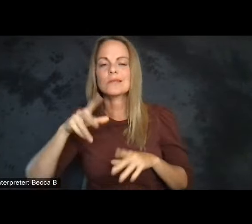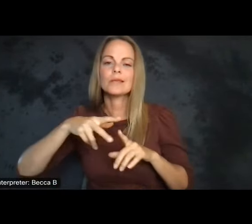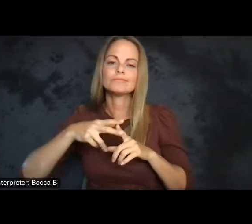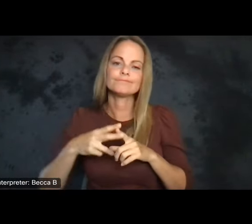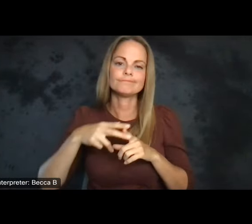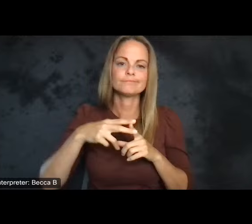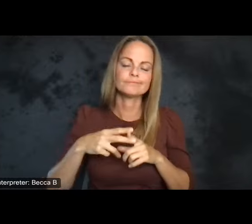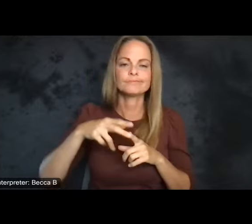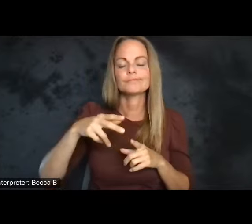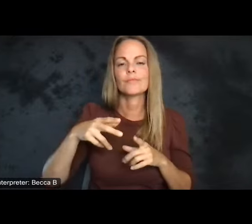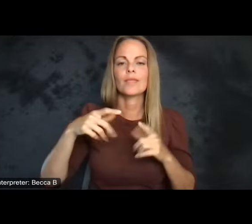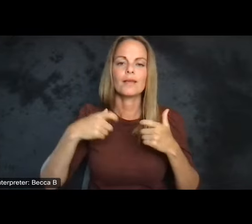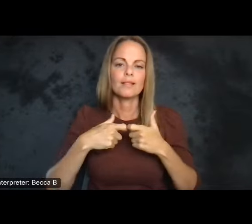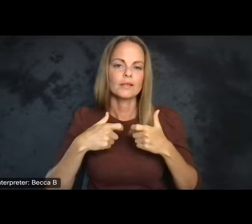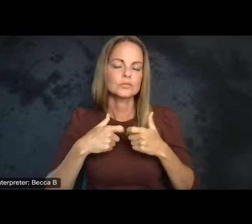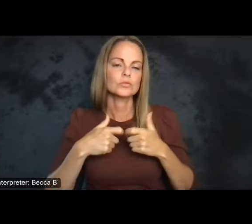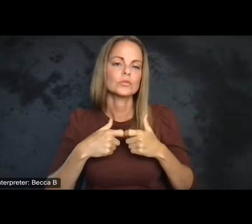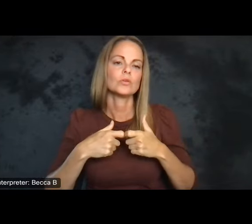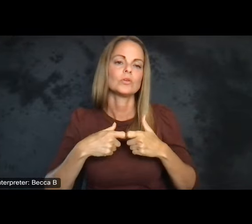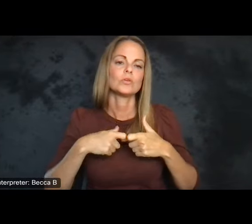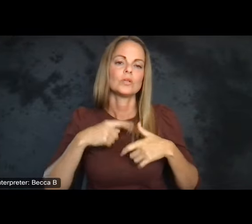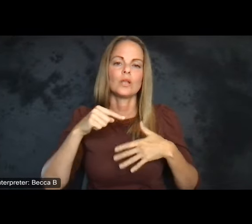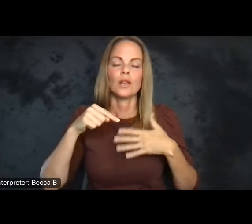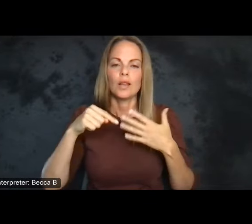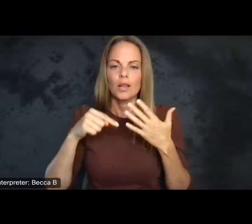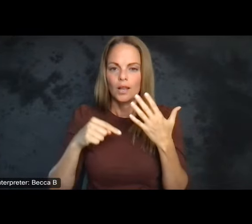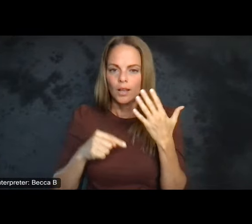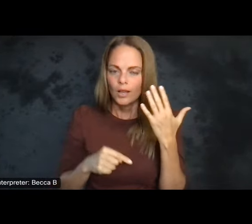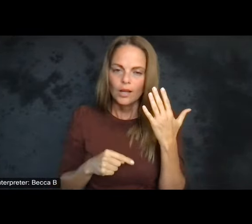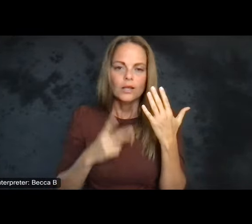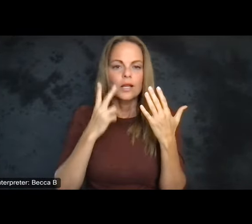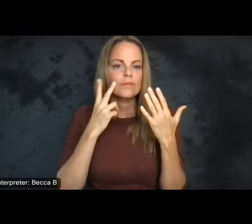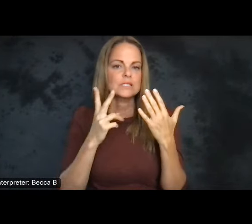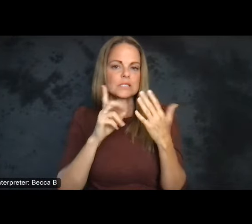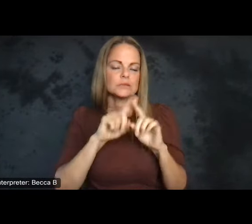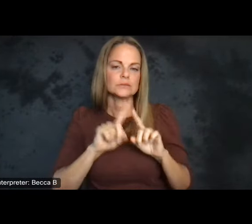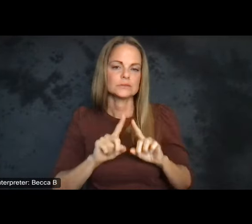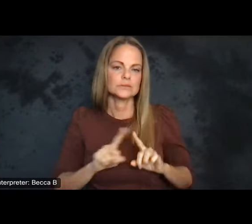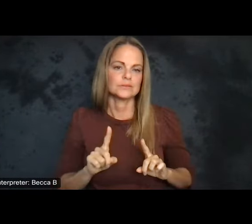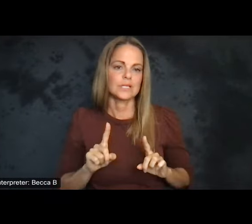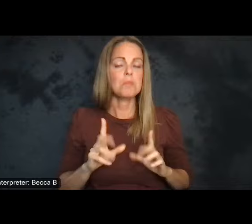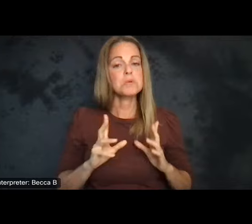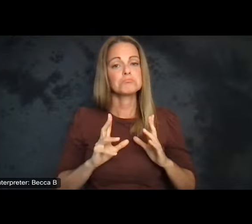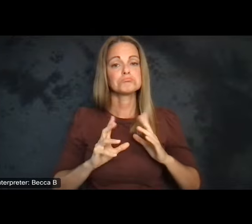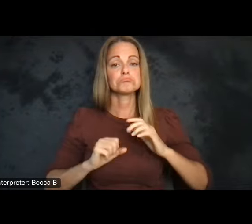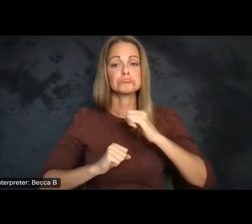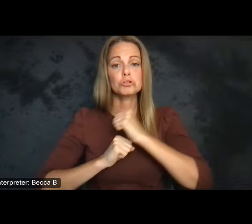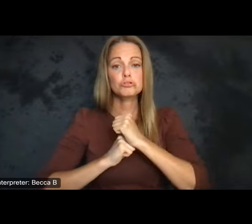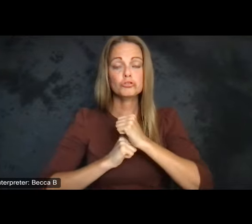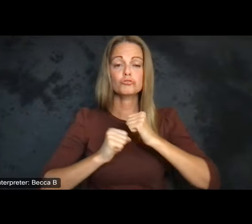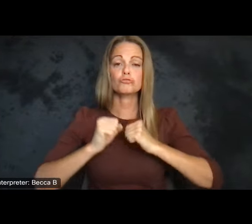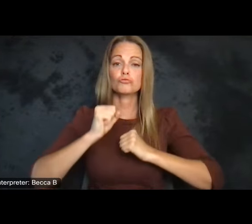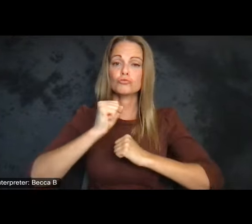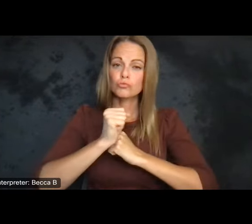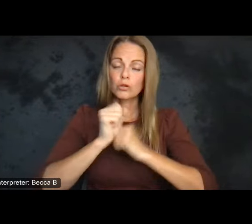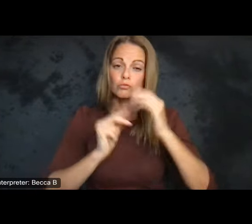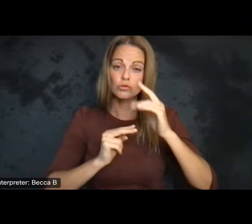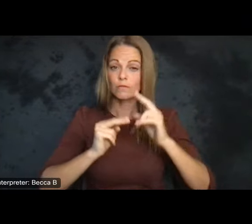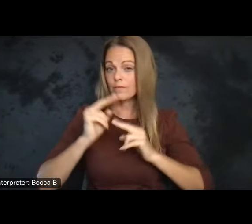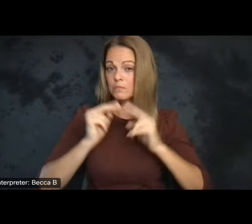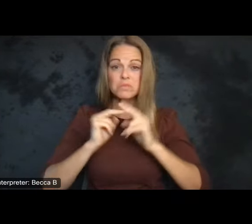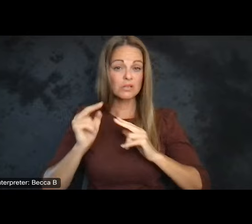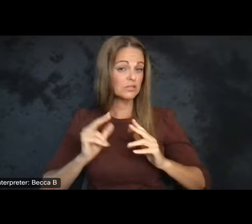we've seen different things. From what I can tell, it appears the building structure itself is fairly solid.